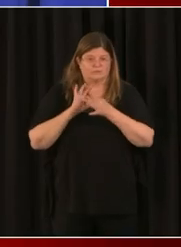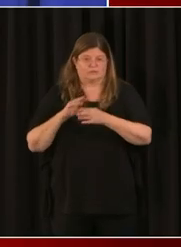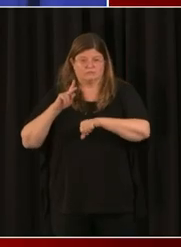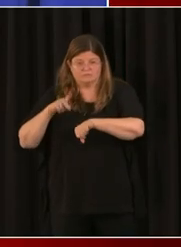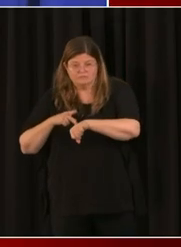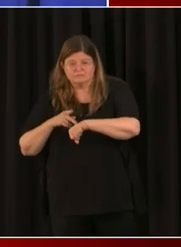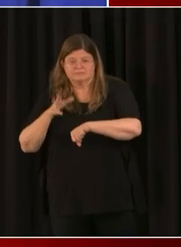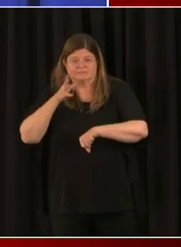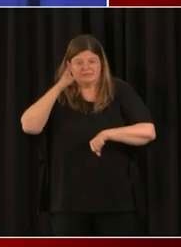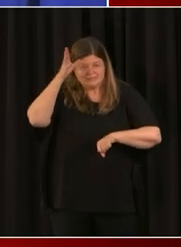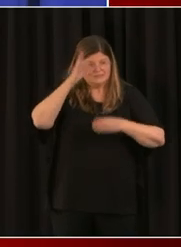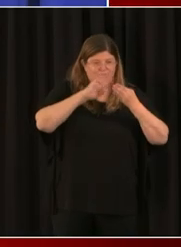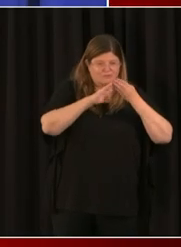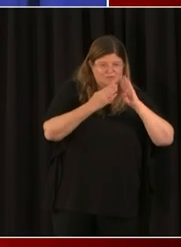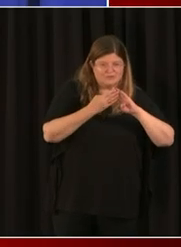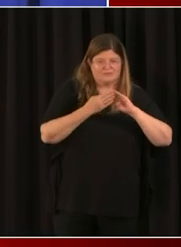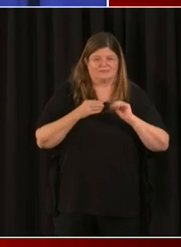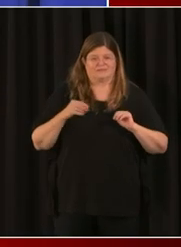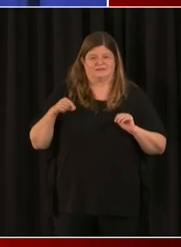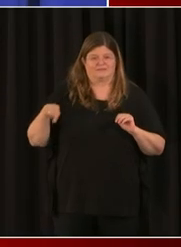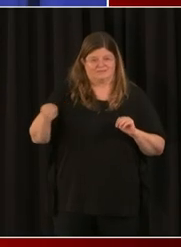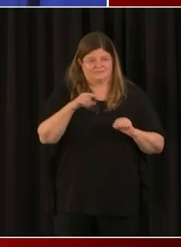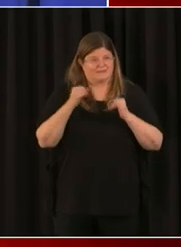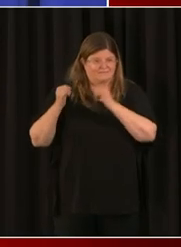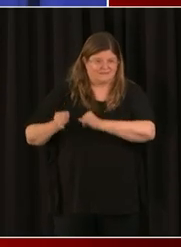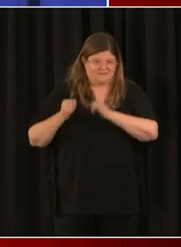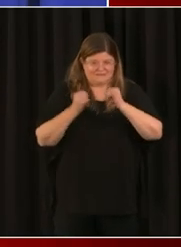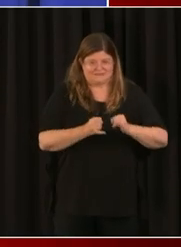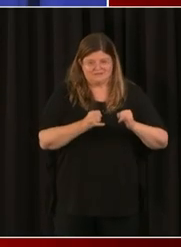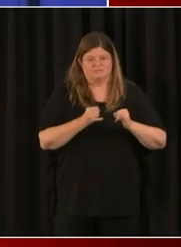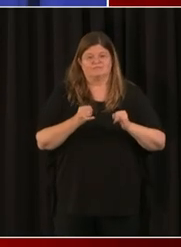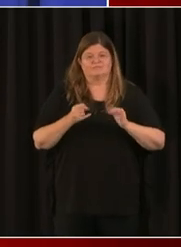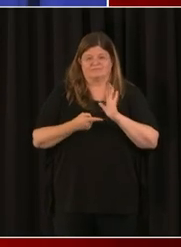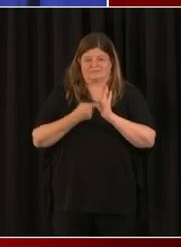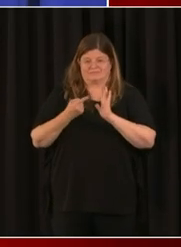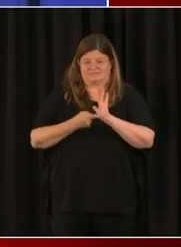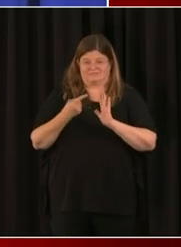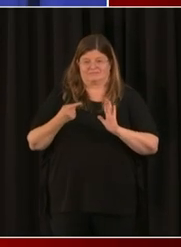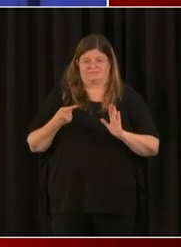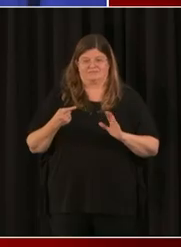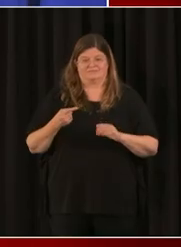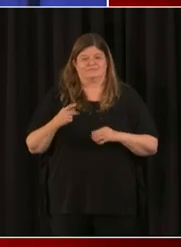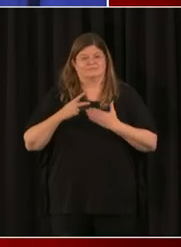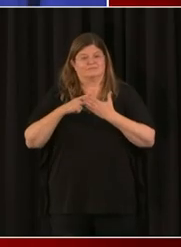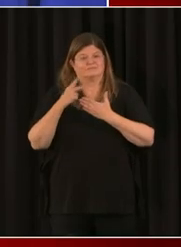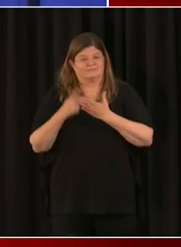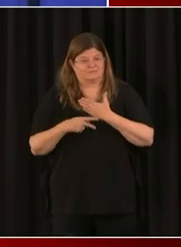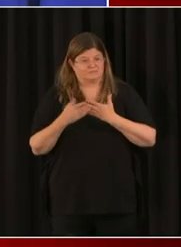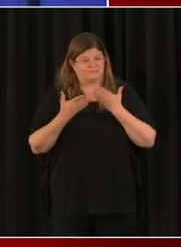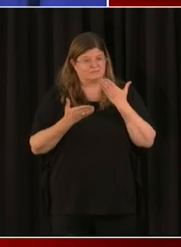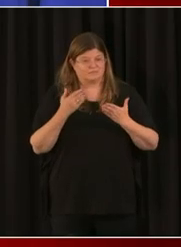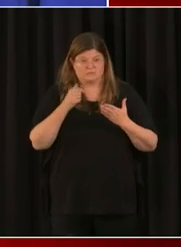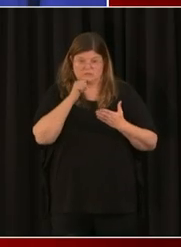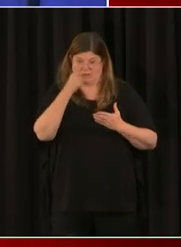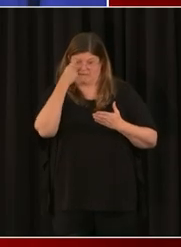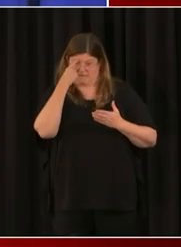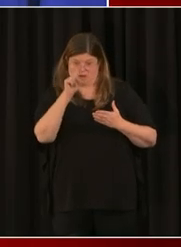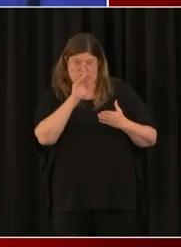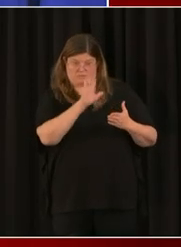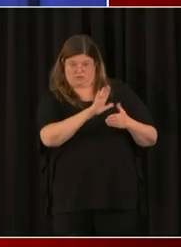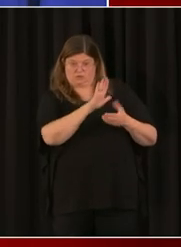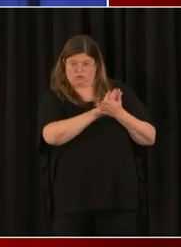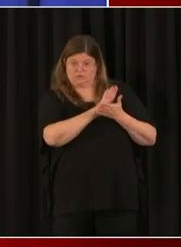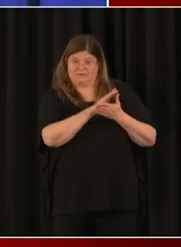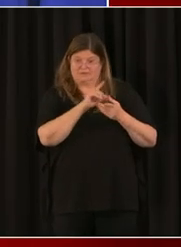and parent communities about individual and sometimes individualized programs that will work for their school